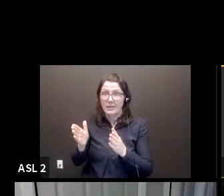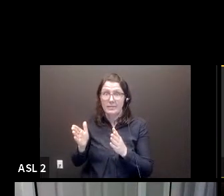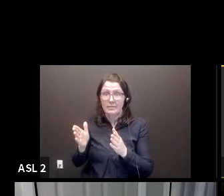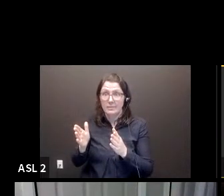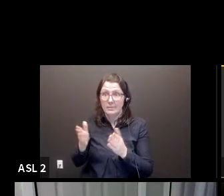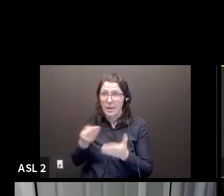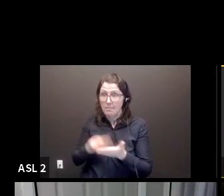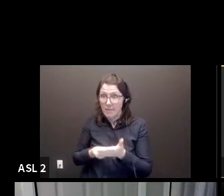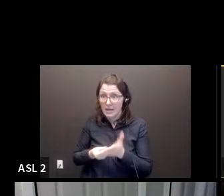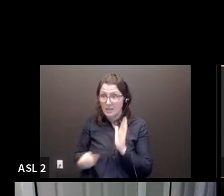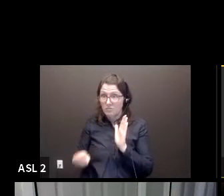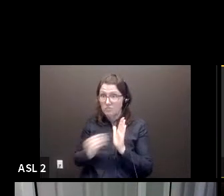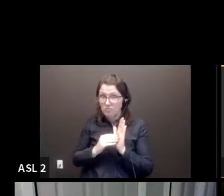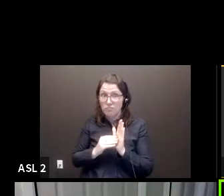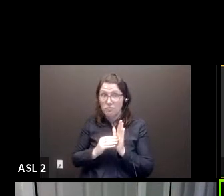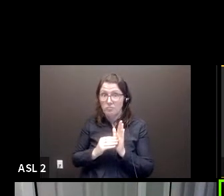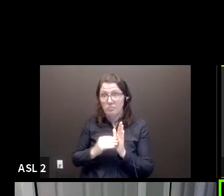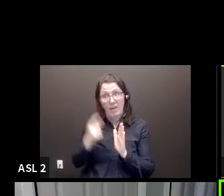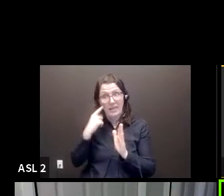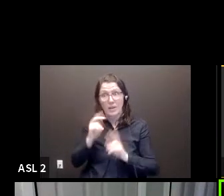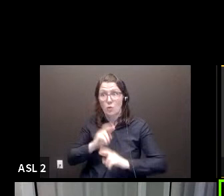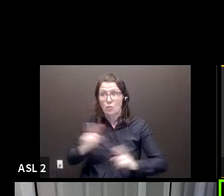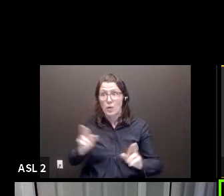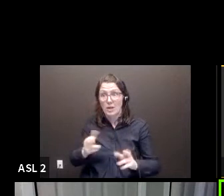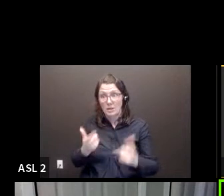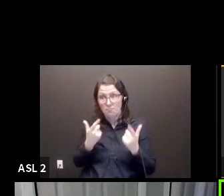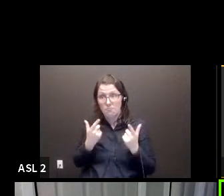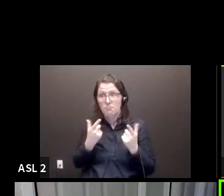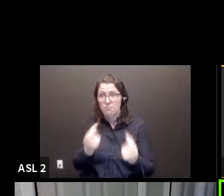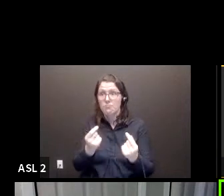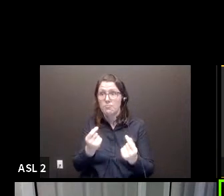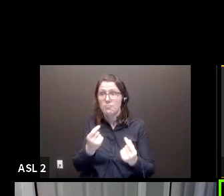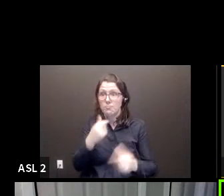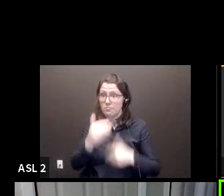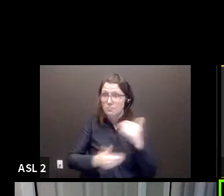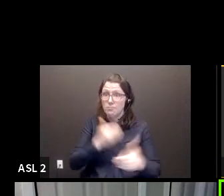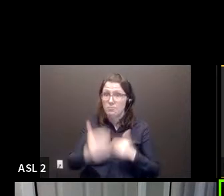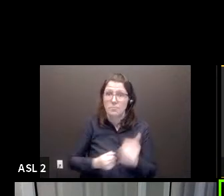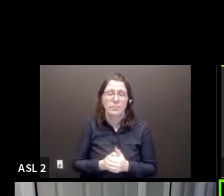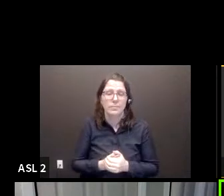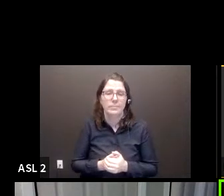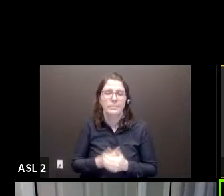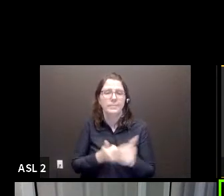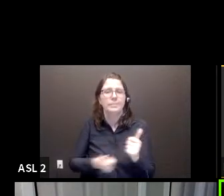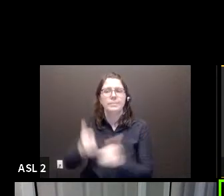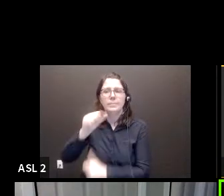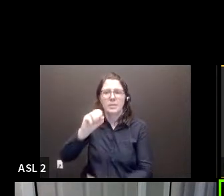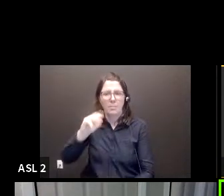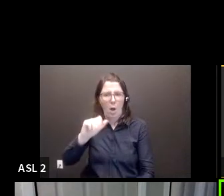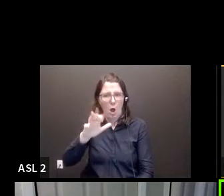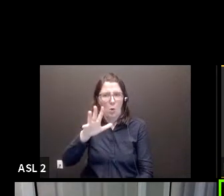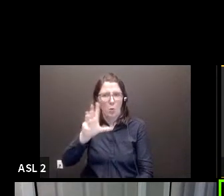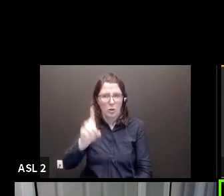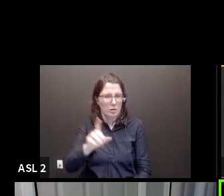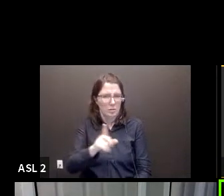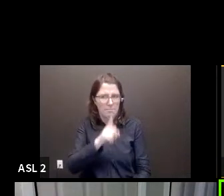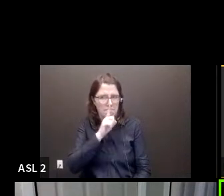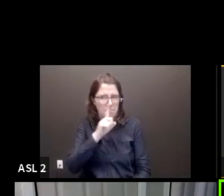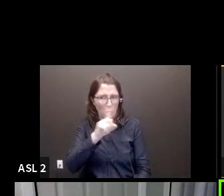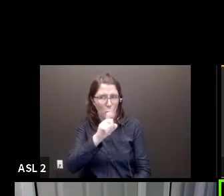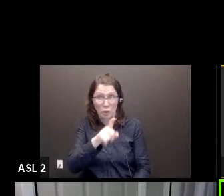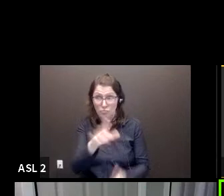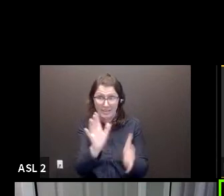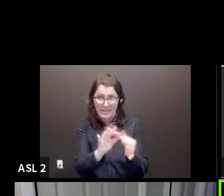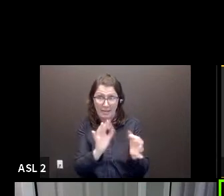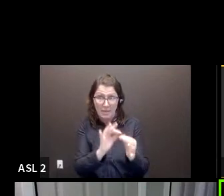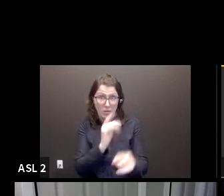this thank you very much remember johnson uh i don't think you weren't asking a question i assume you were making a statement